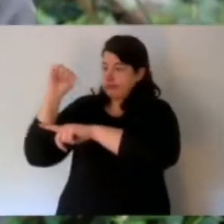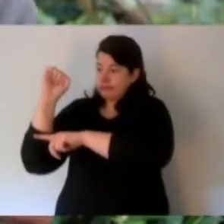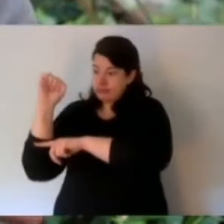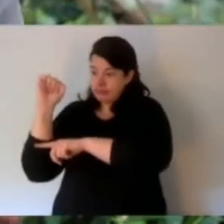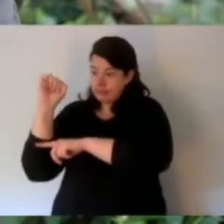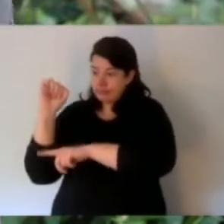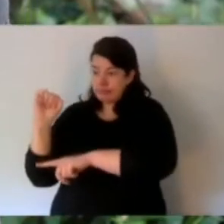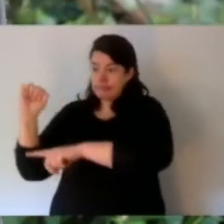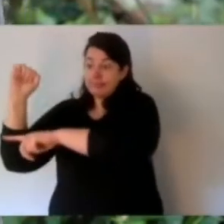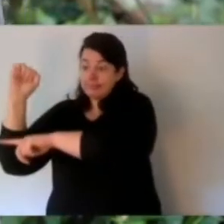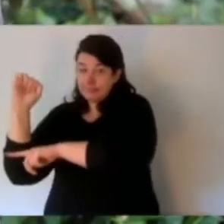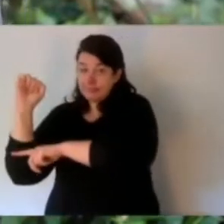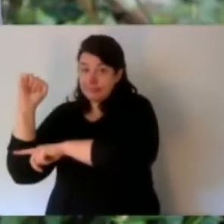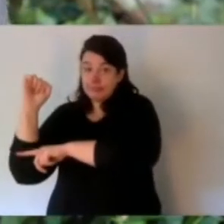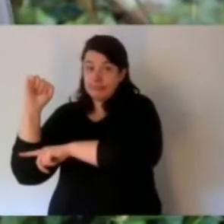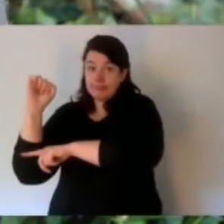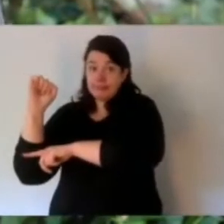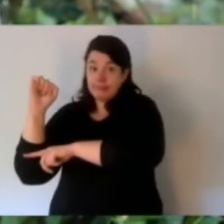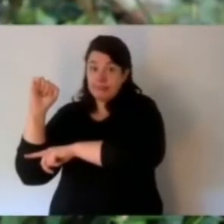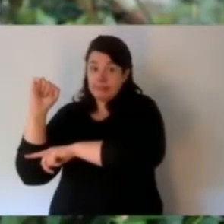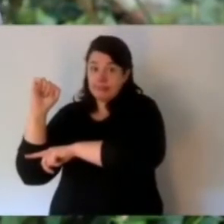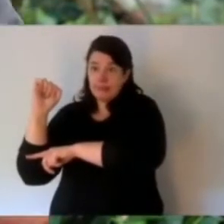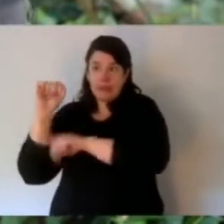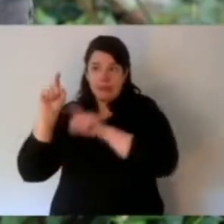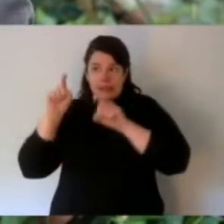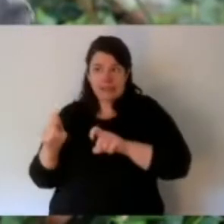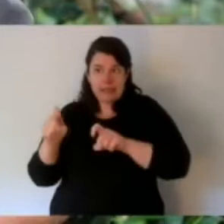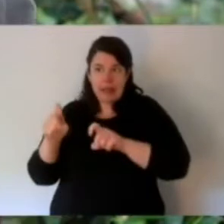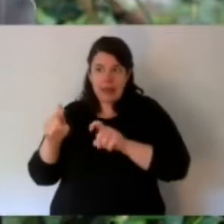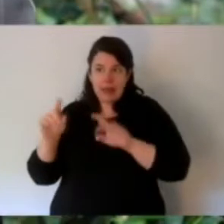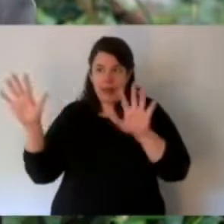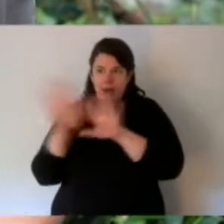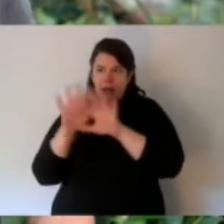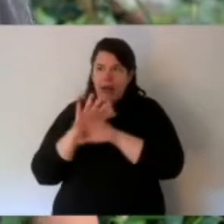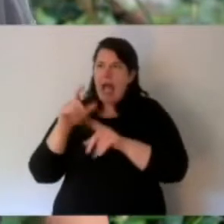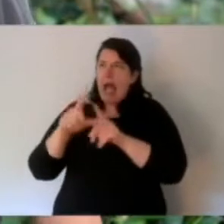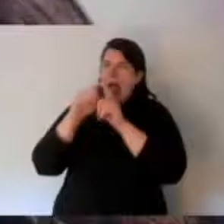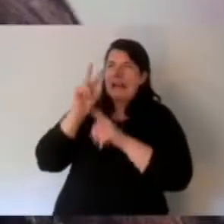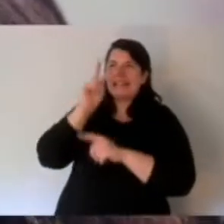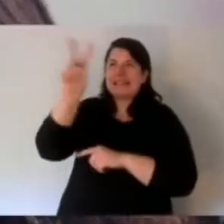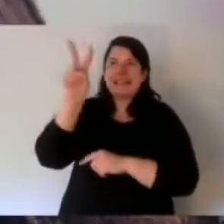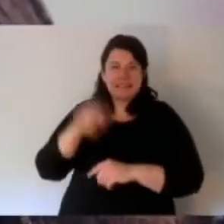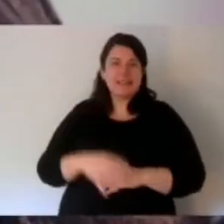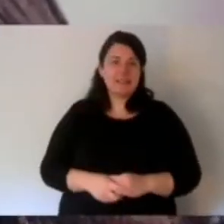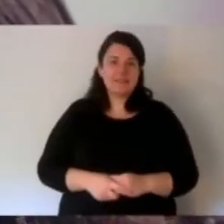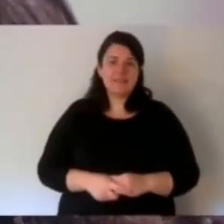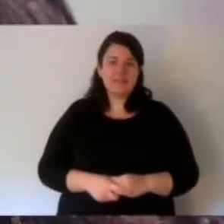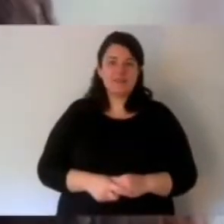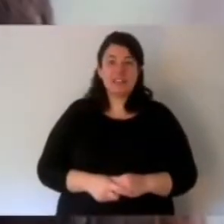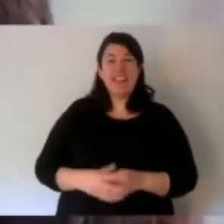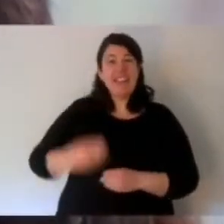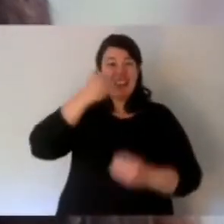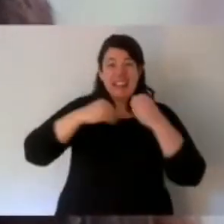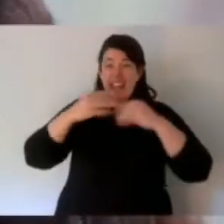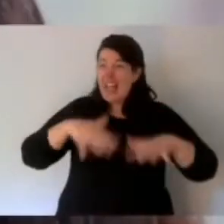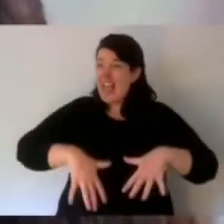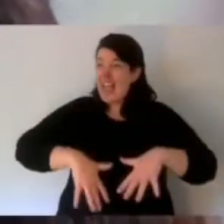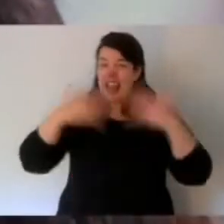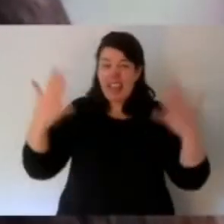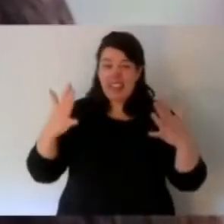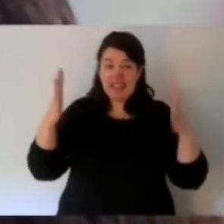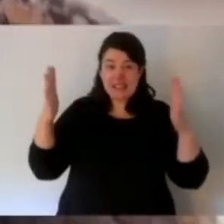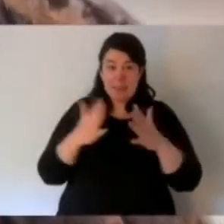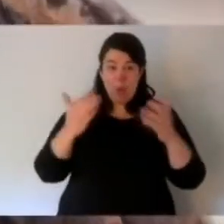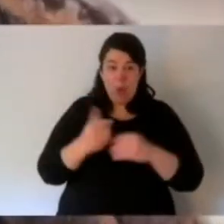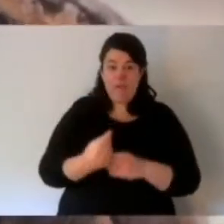like this, and you'll have another bird here and another bird here, and they are perfectly camouflaged. They eat anything that's